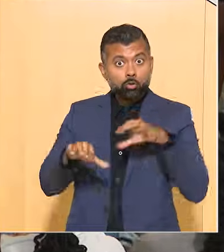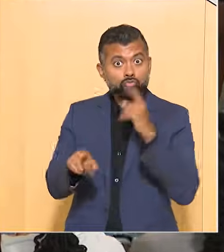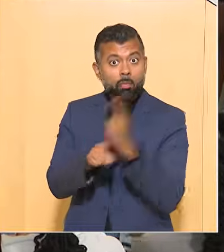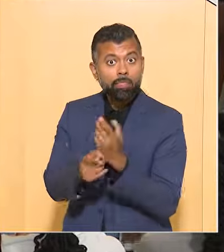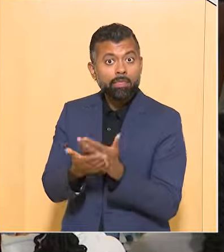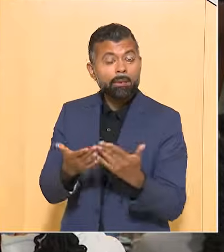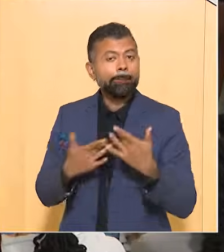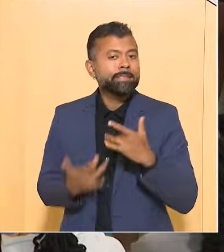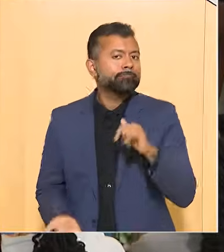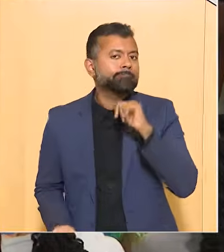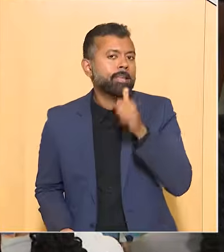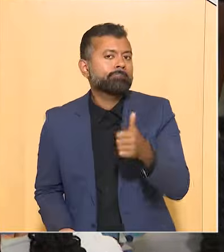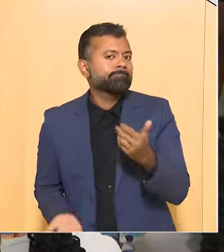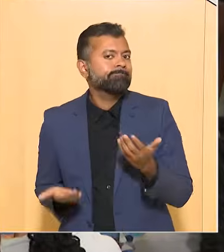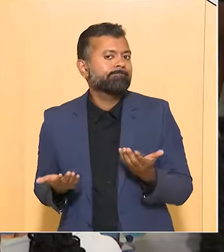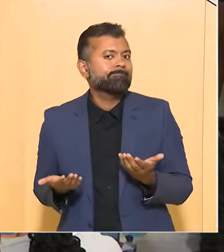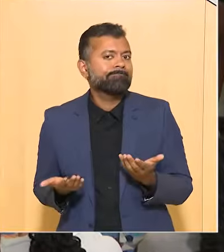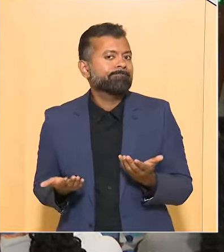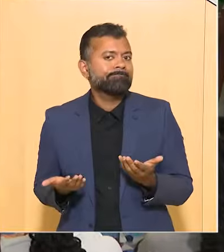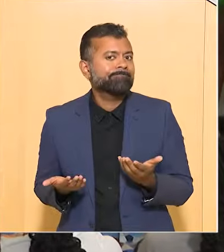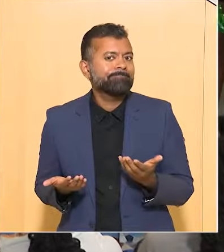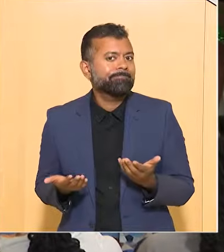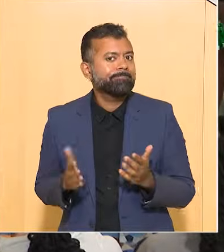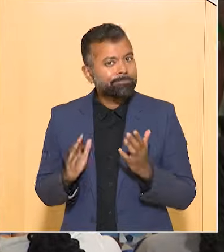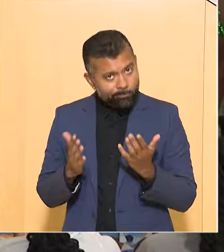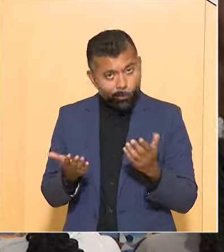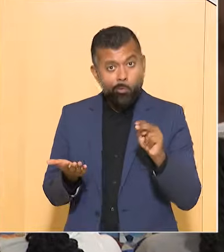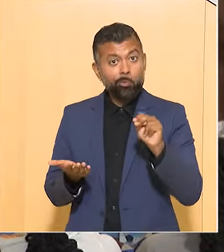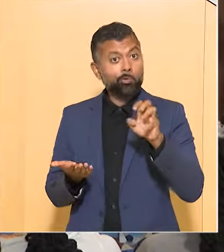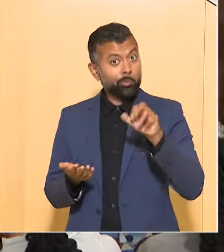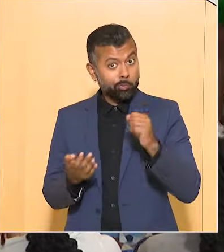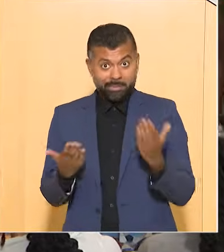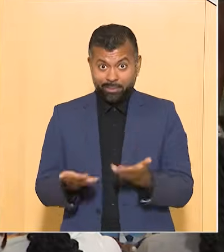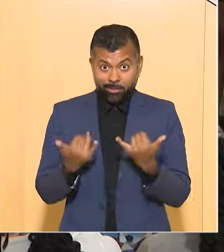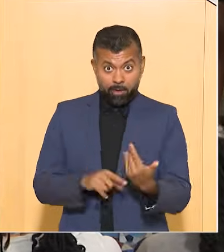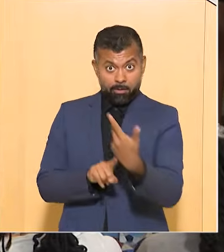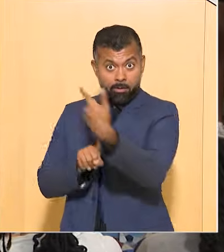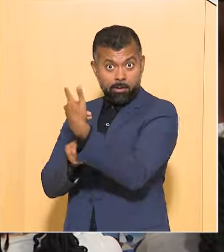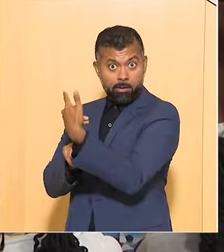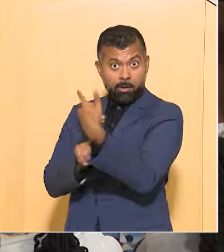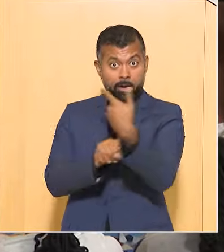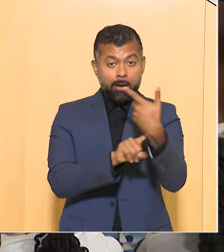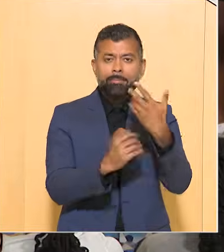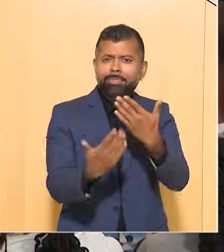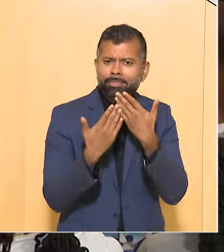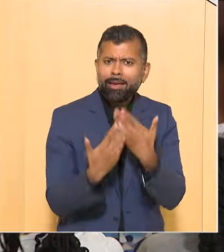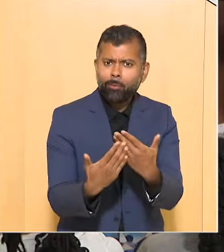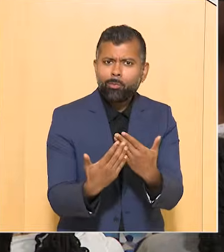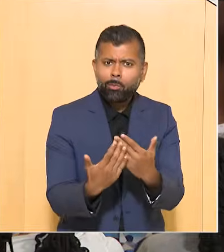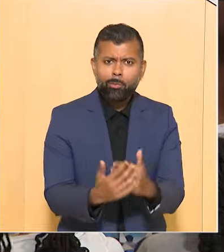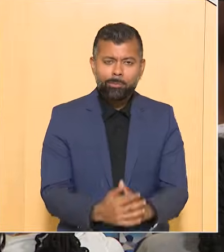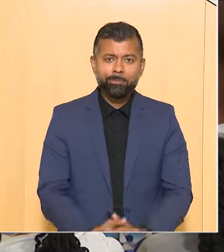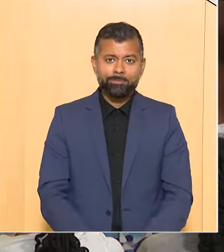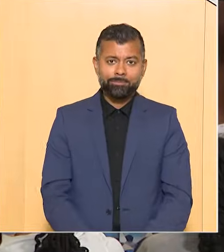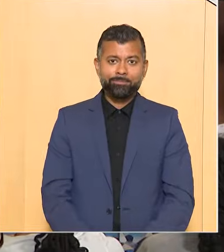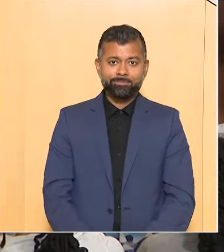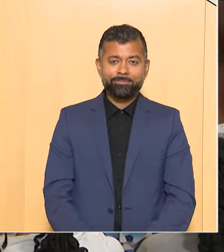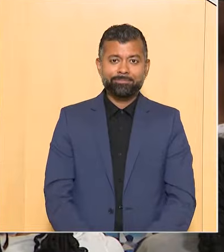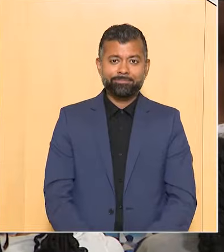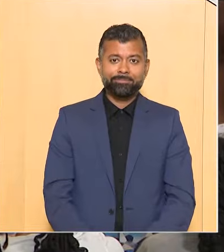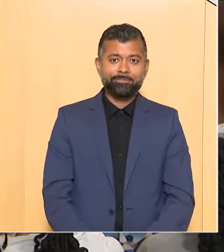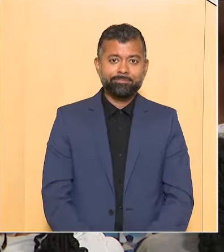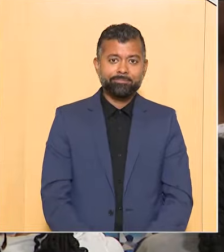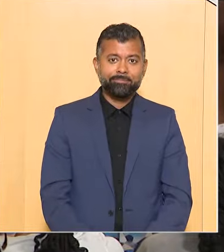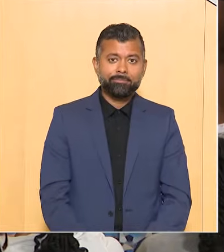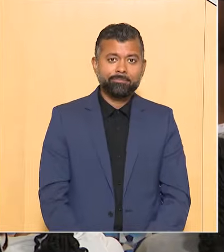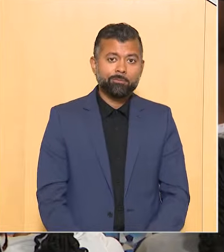And that's why I'm glad they're here today. Let's also congratulate the 2,800 graduates